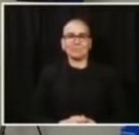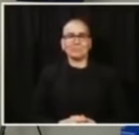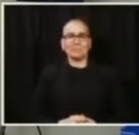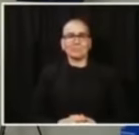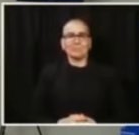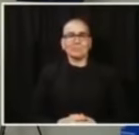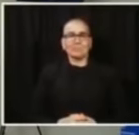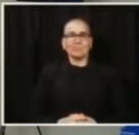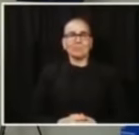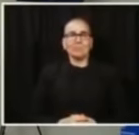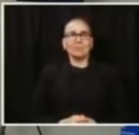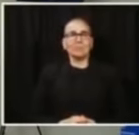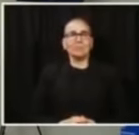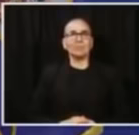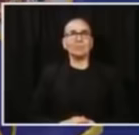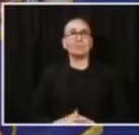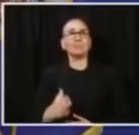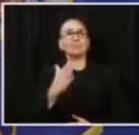Thank you, Commissioner.